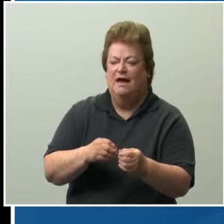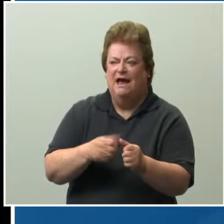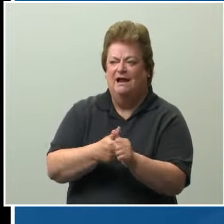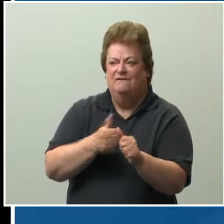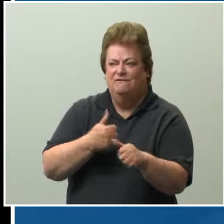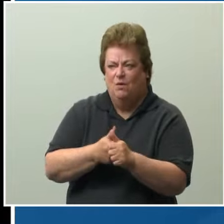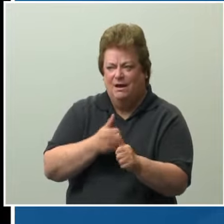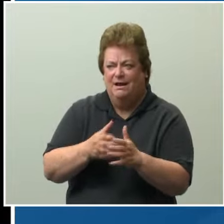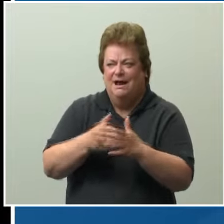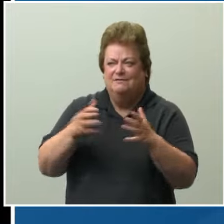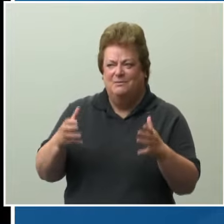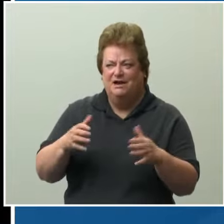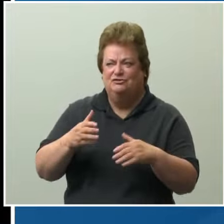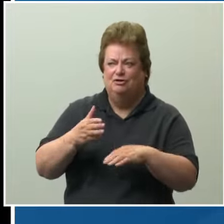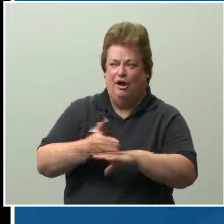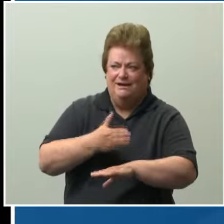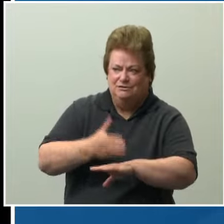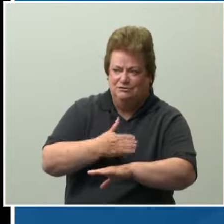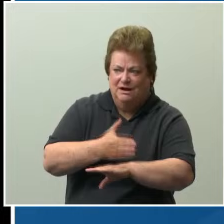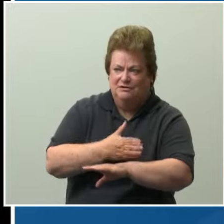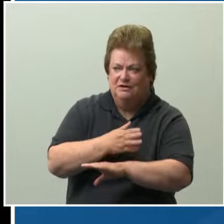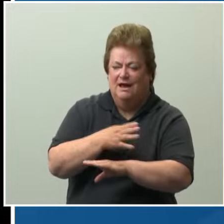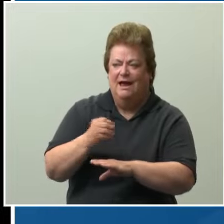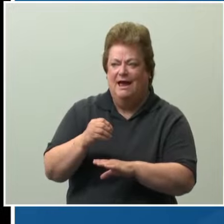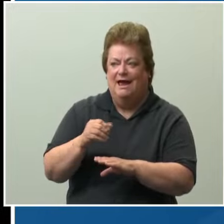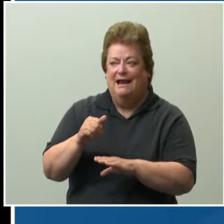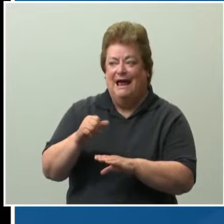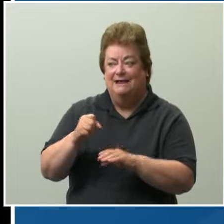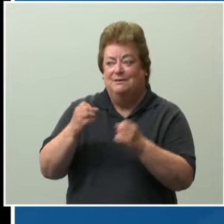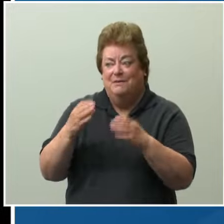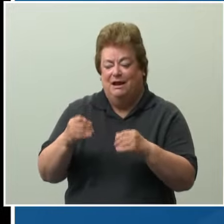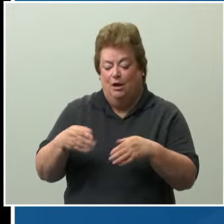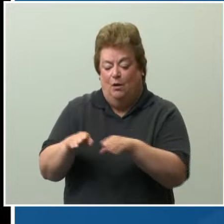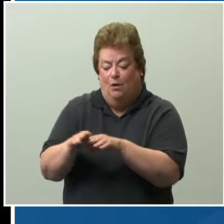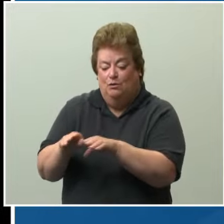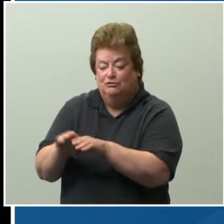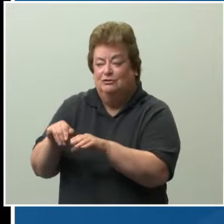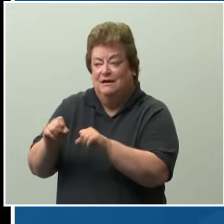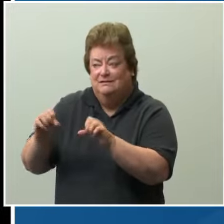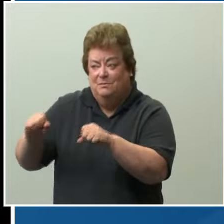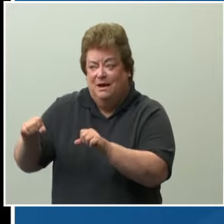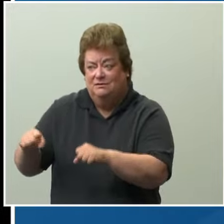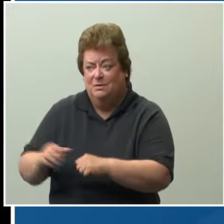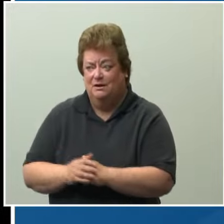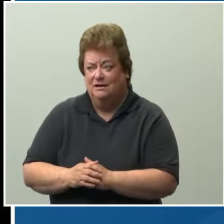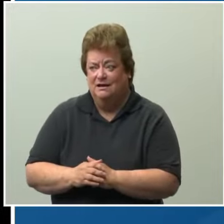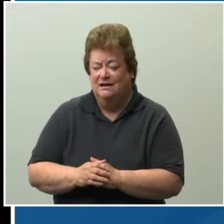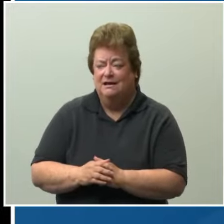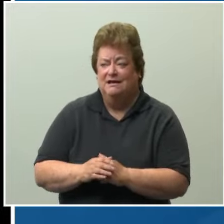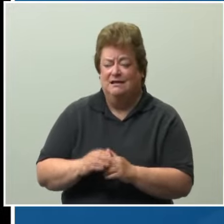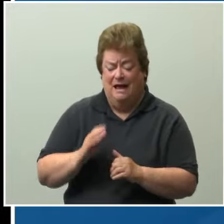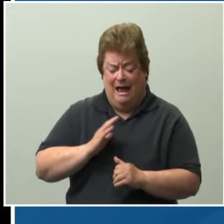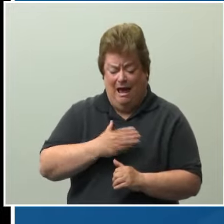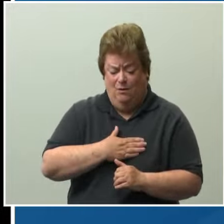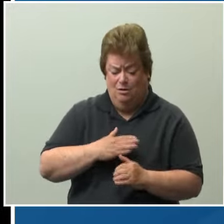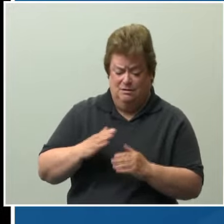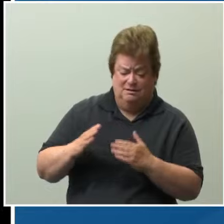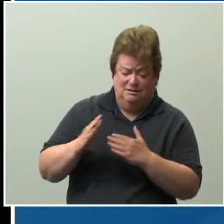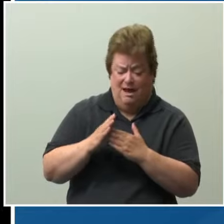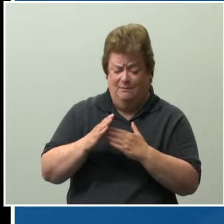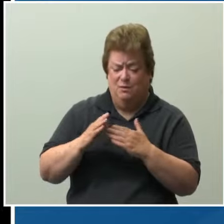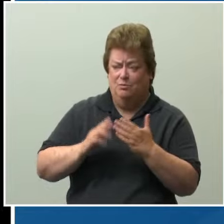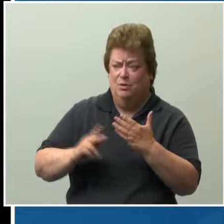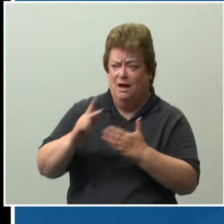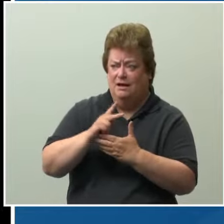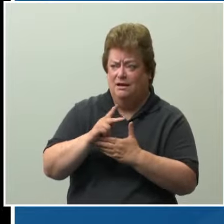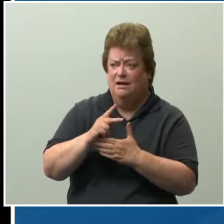as much construction and as many closures as possible. The city's top priority route into